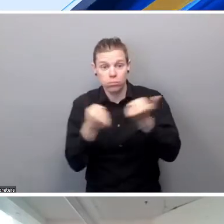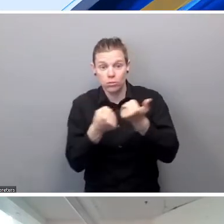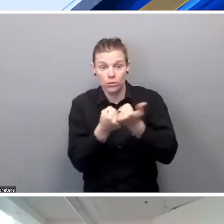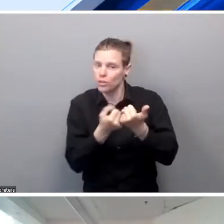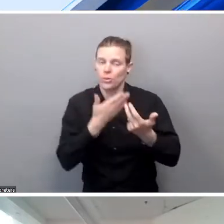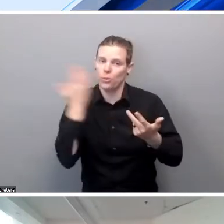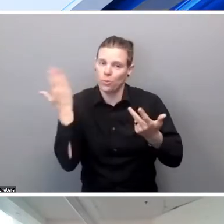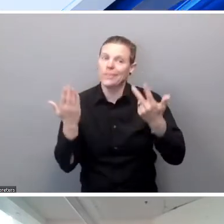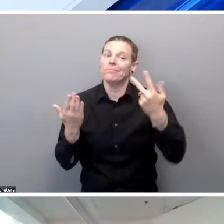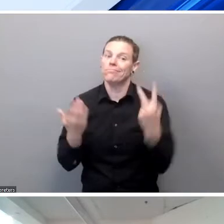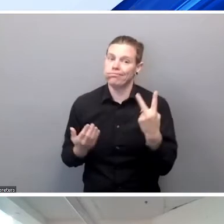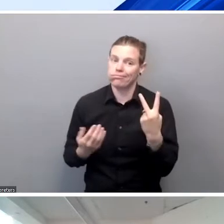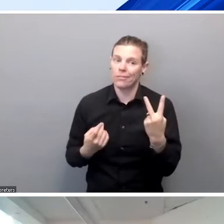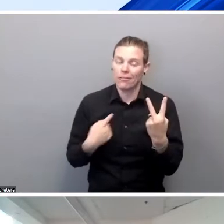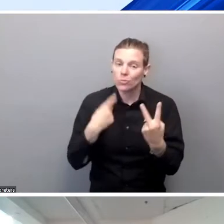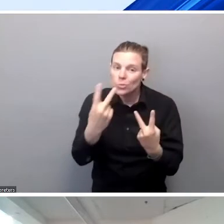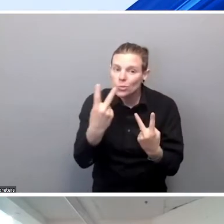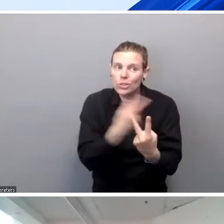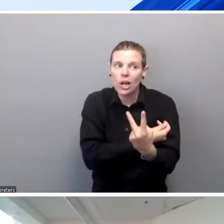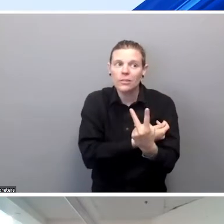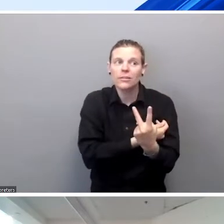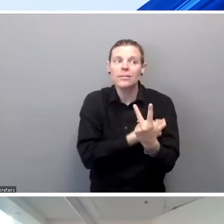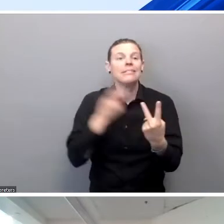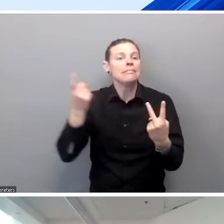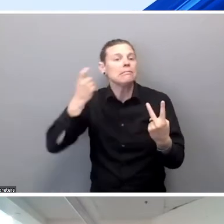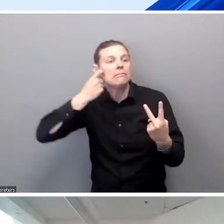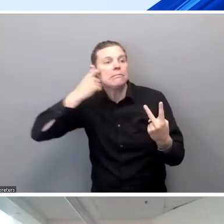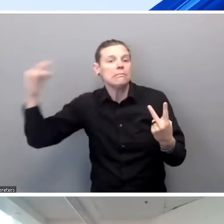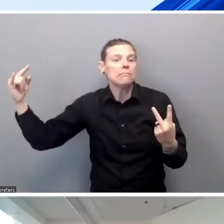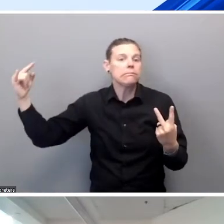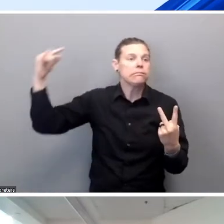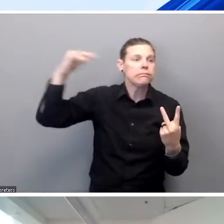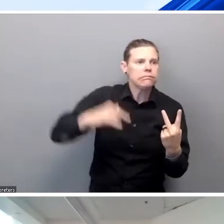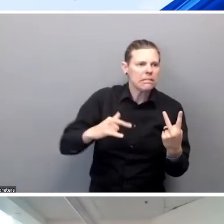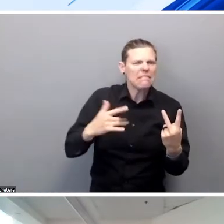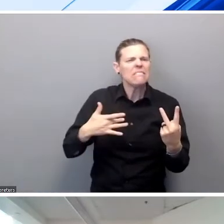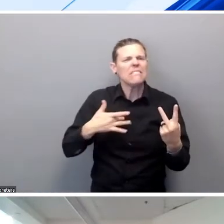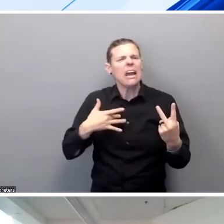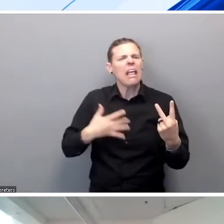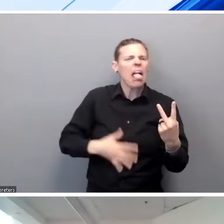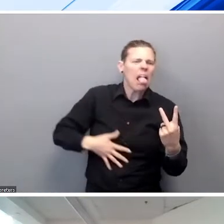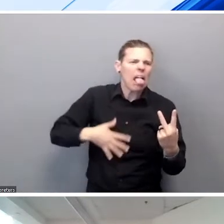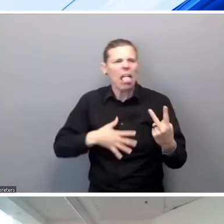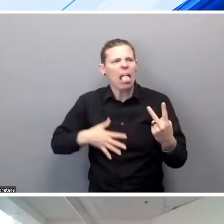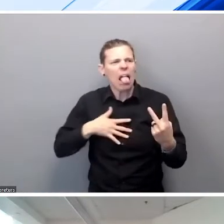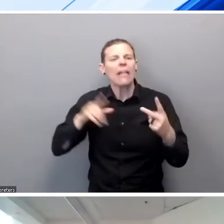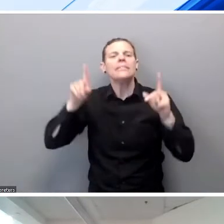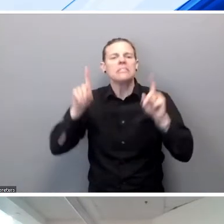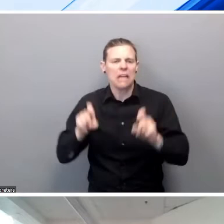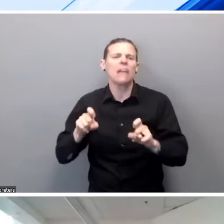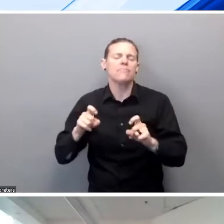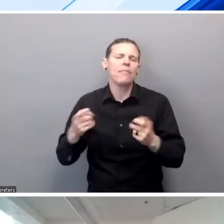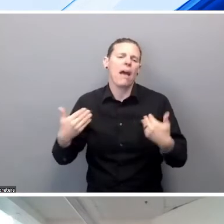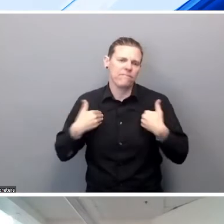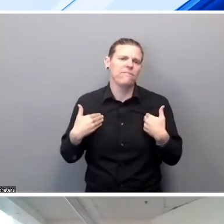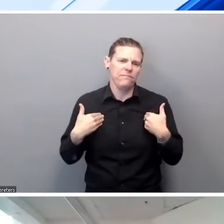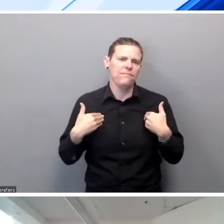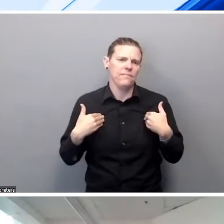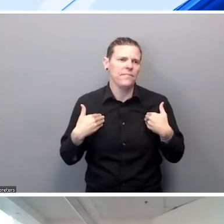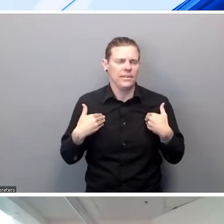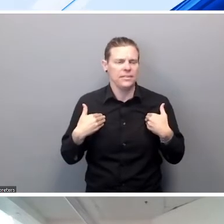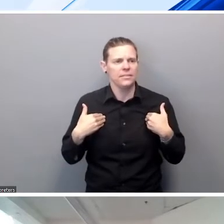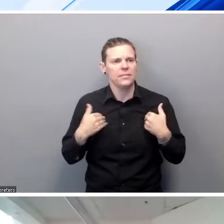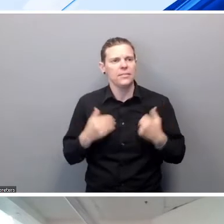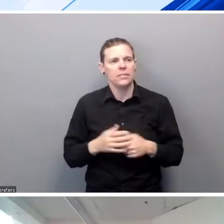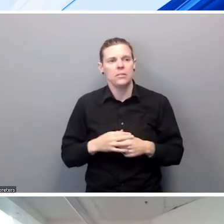developed some mild symptoms and then tested positive. And then I do want to say that I